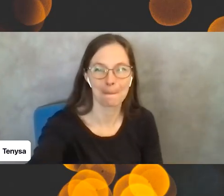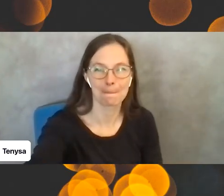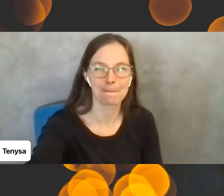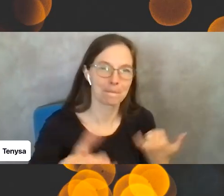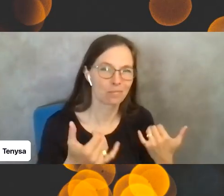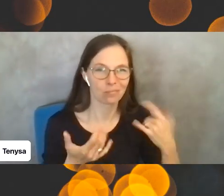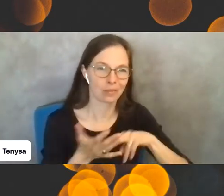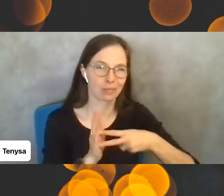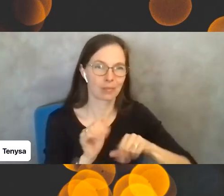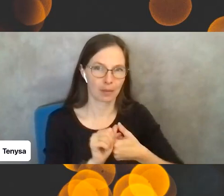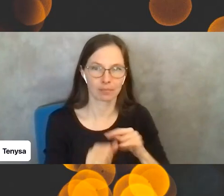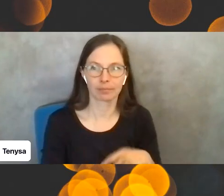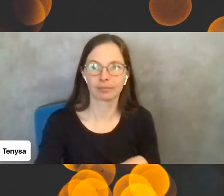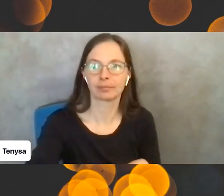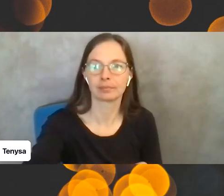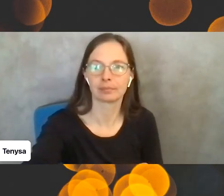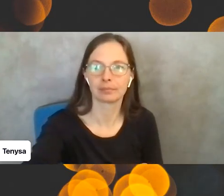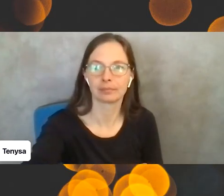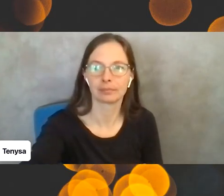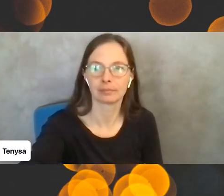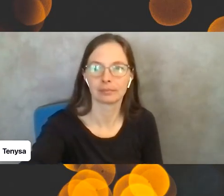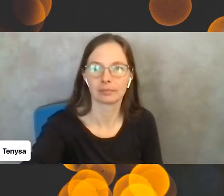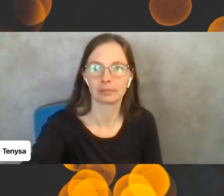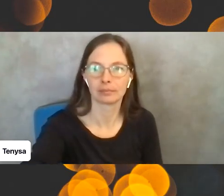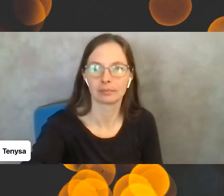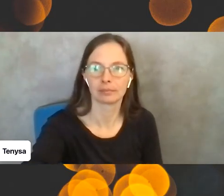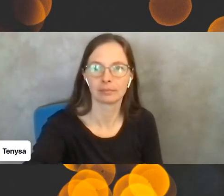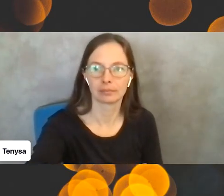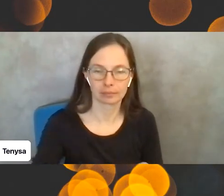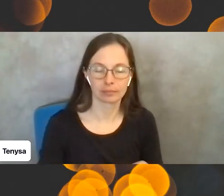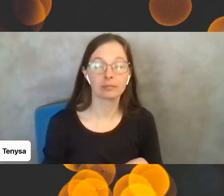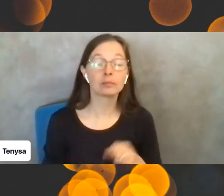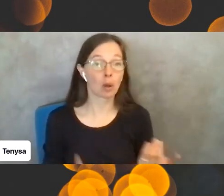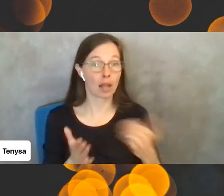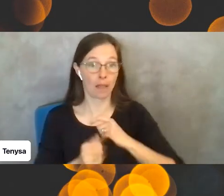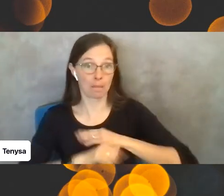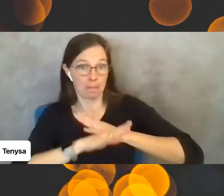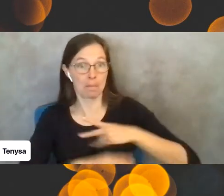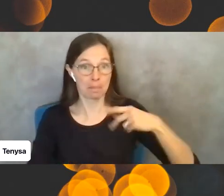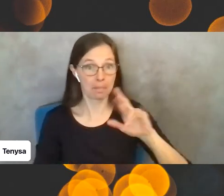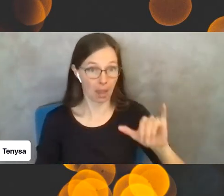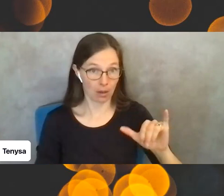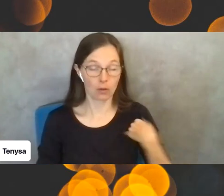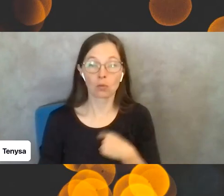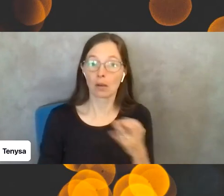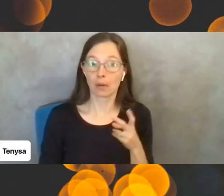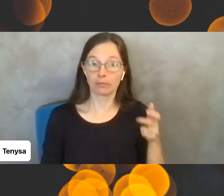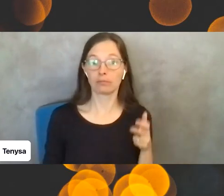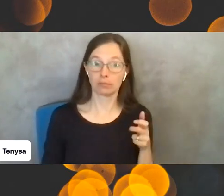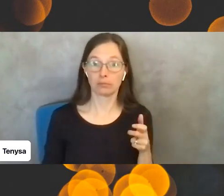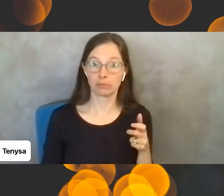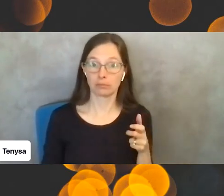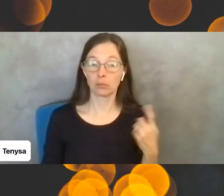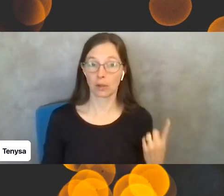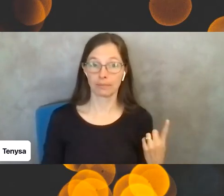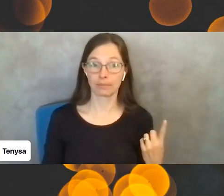behind. So let's review the parries. We're back on our guard, on guard. Parry